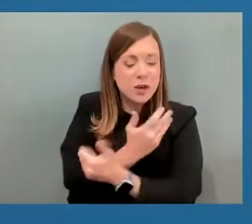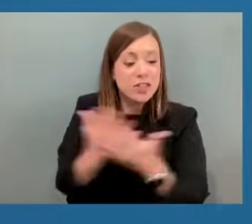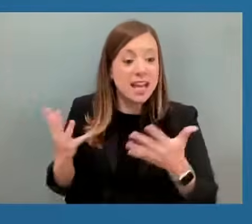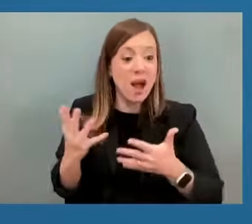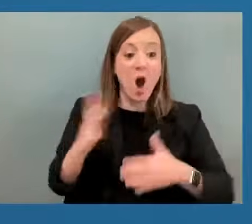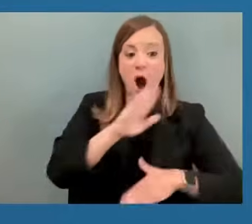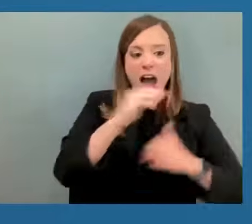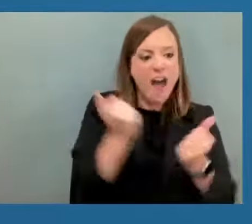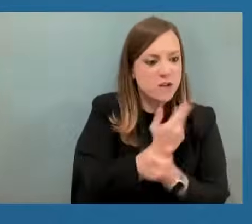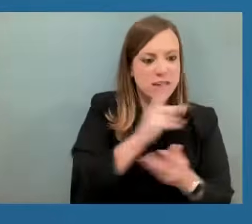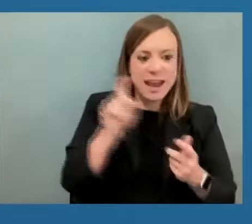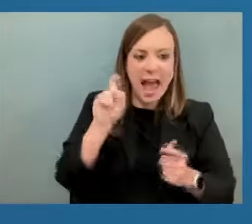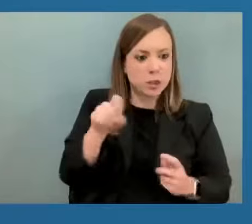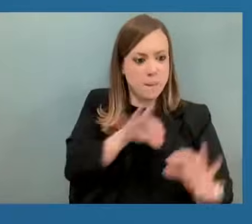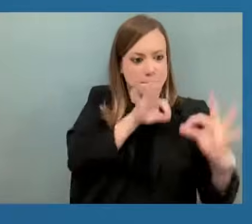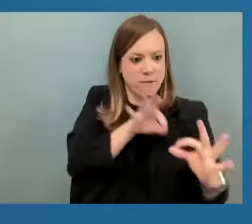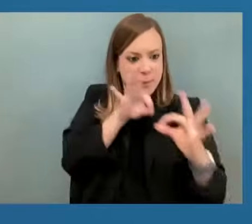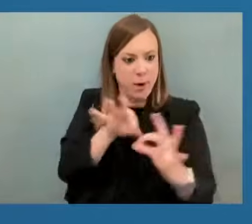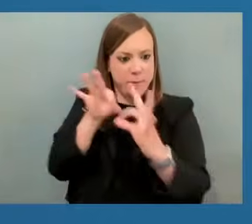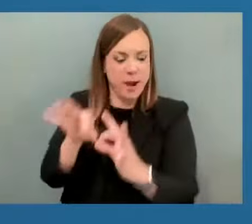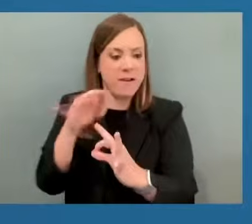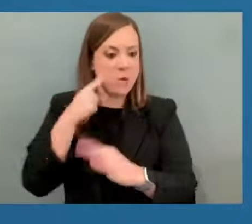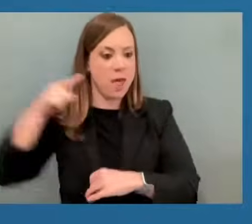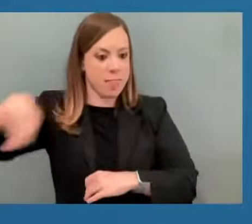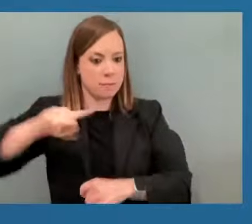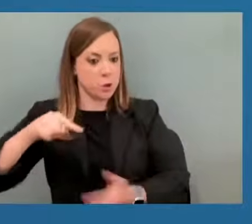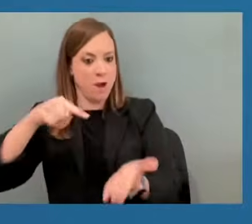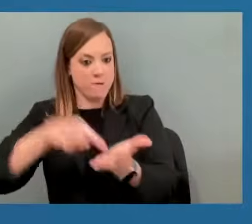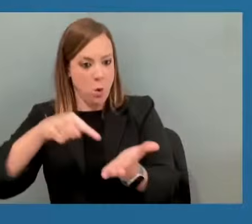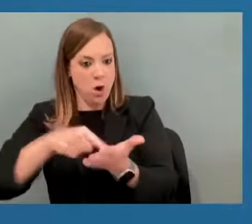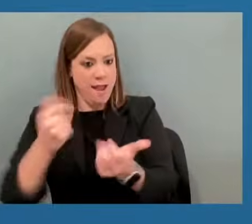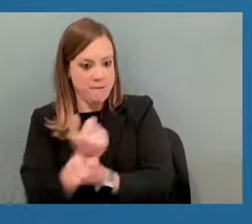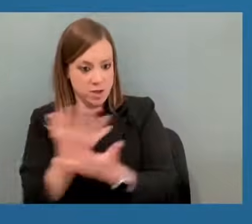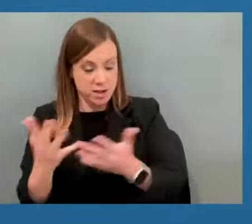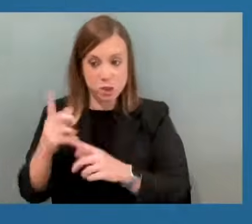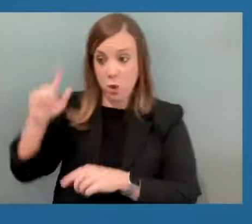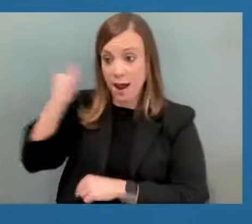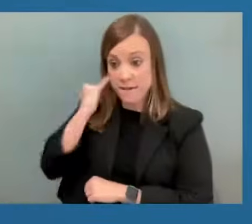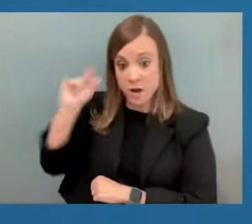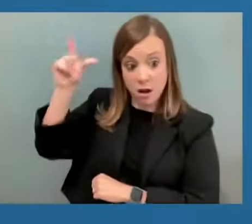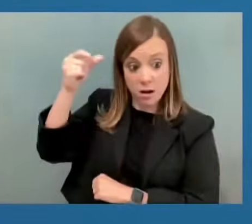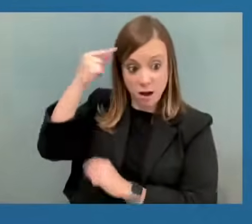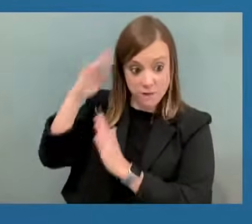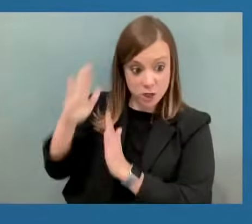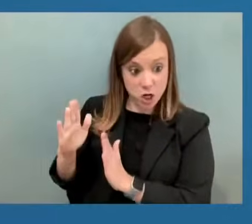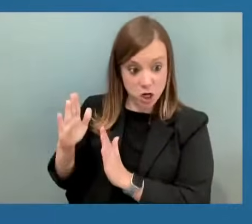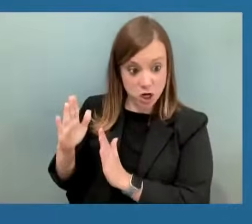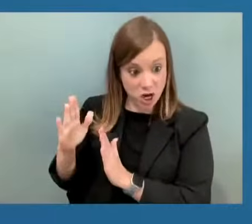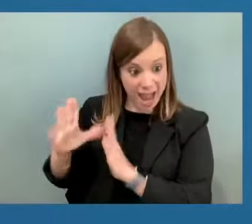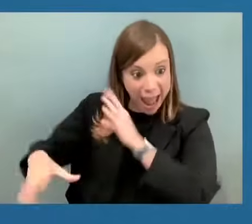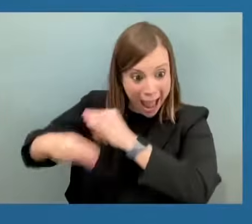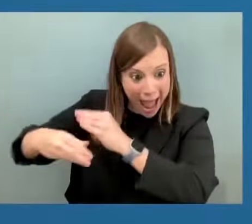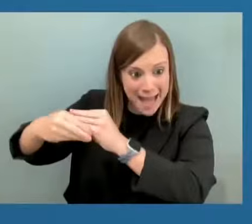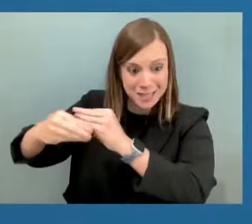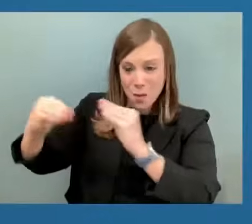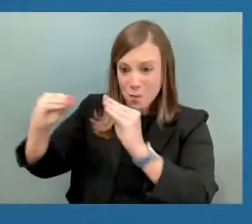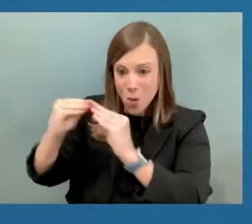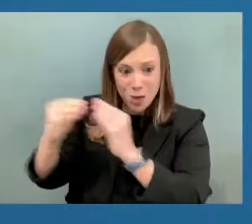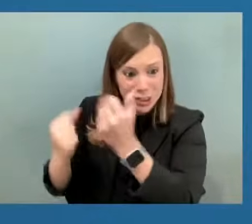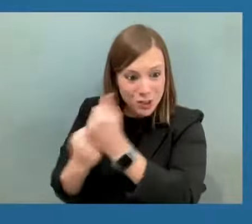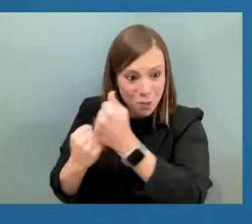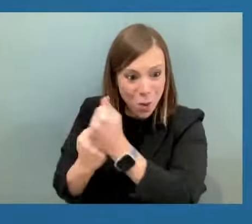nothing. Everything has to go right. And when the governor puts in all these components and fights for us in the